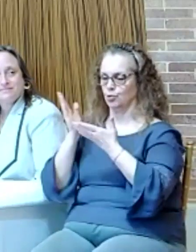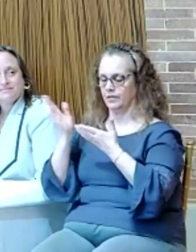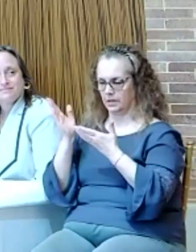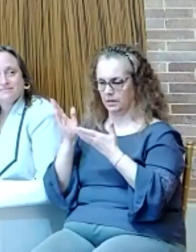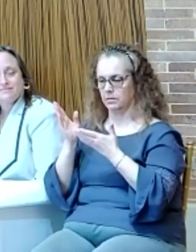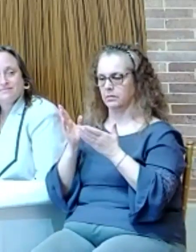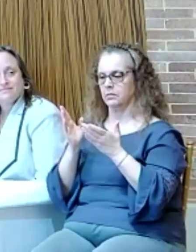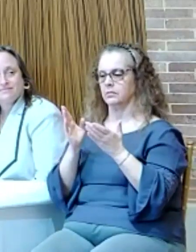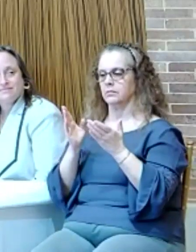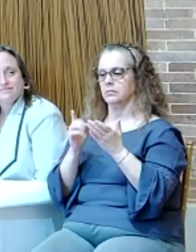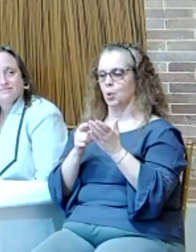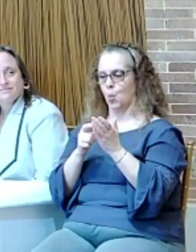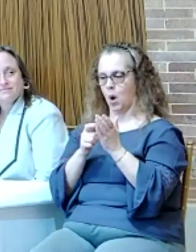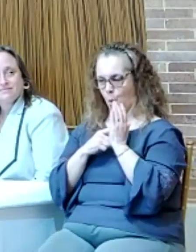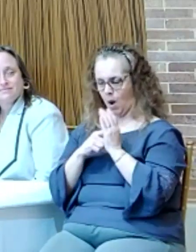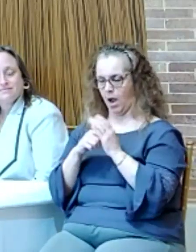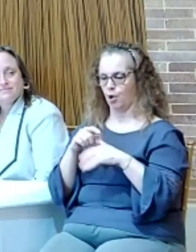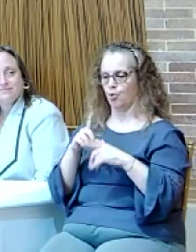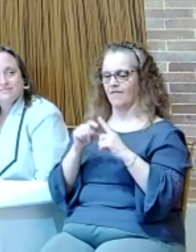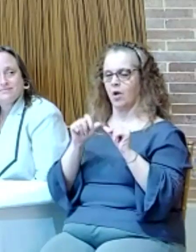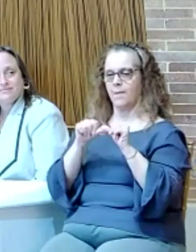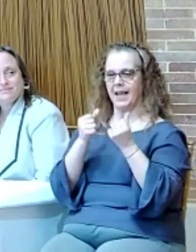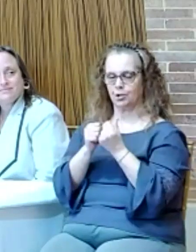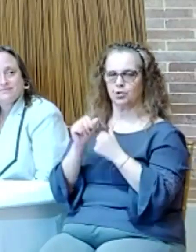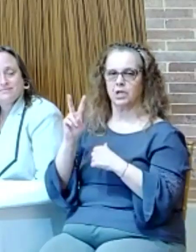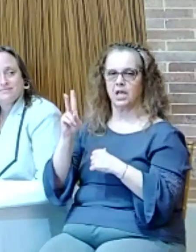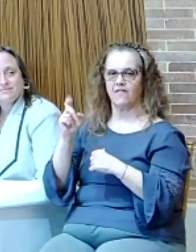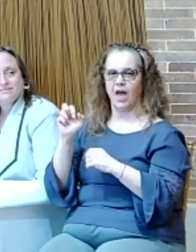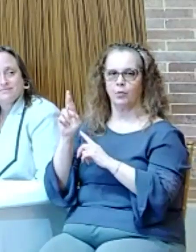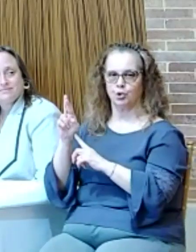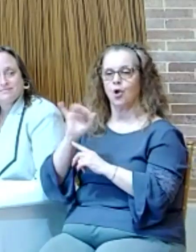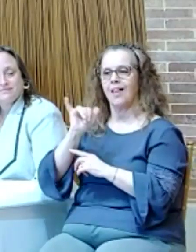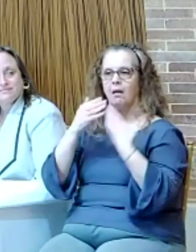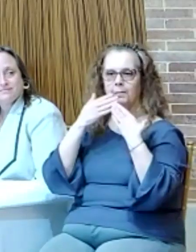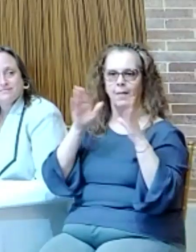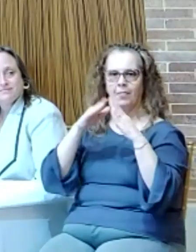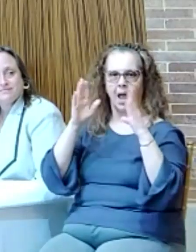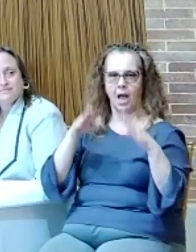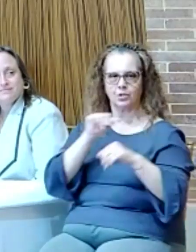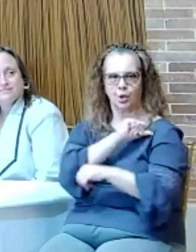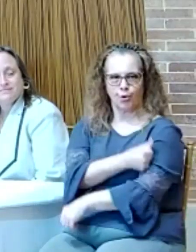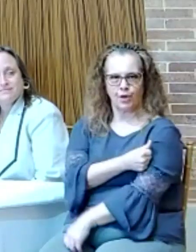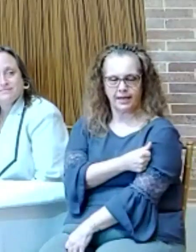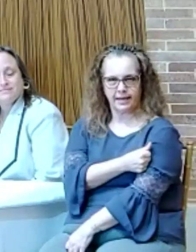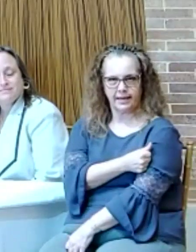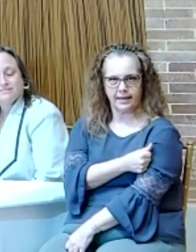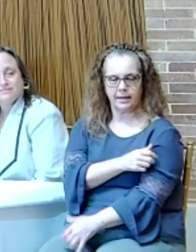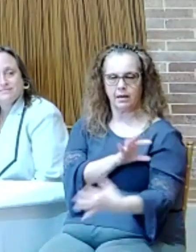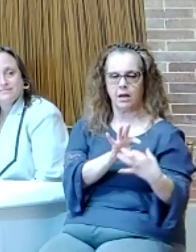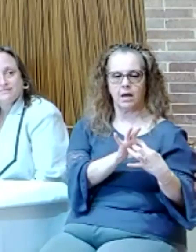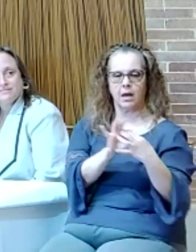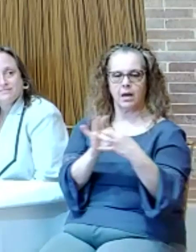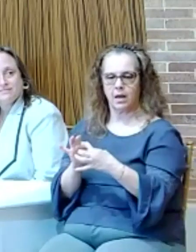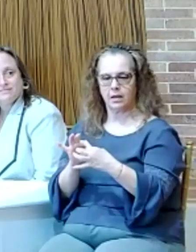that provide the vouchers like a public housing authority regarding ease